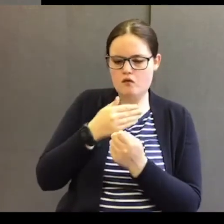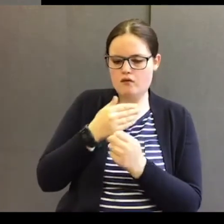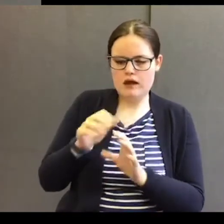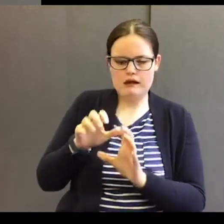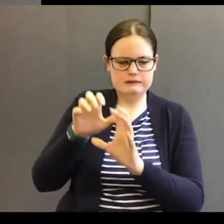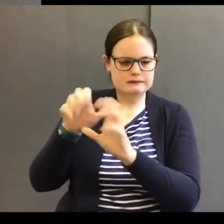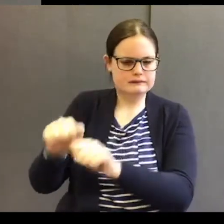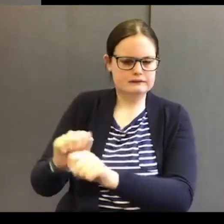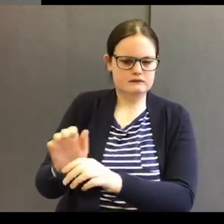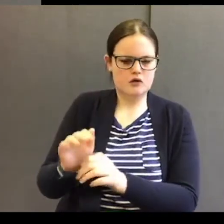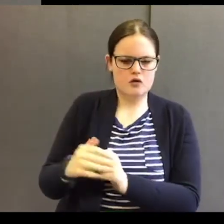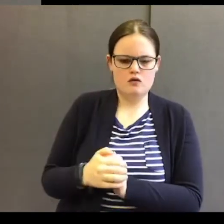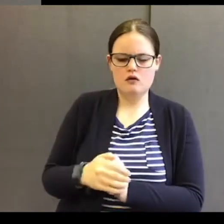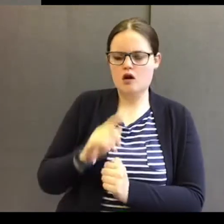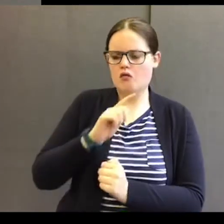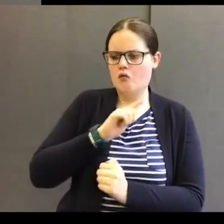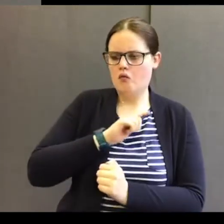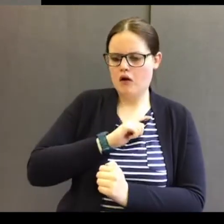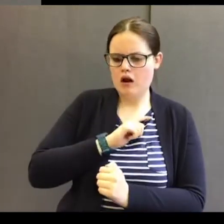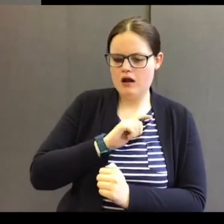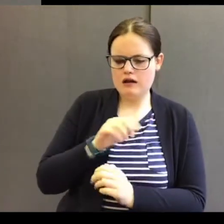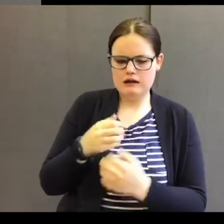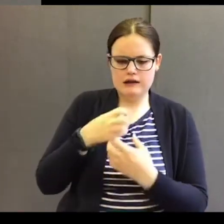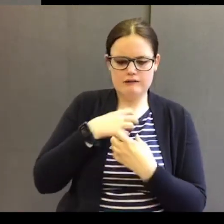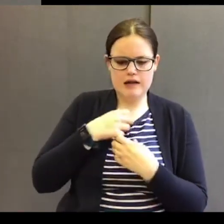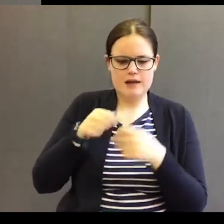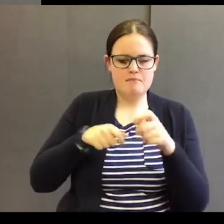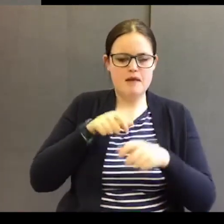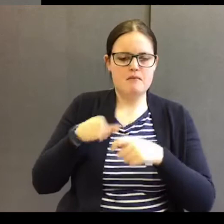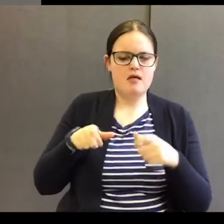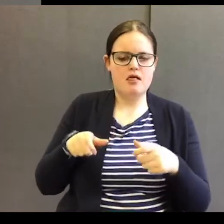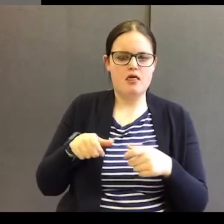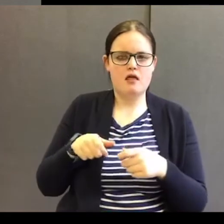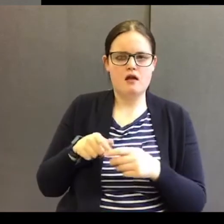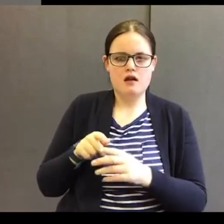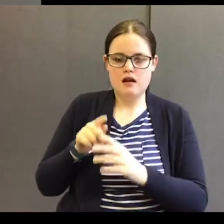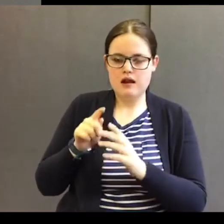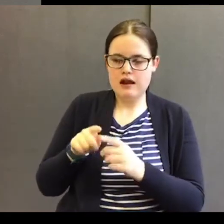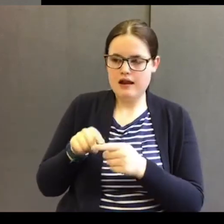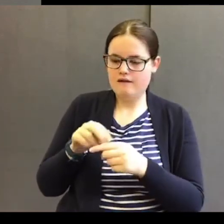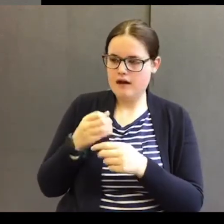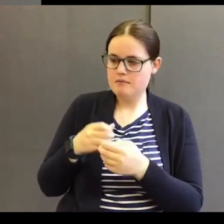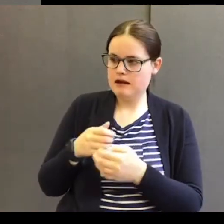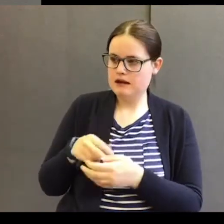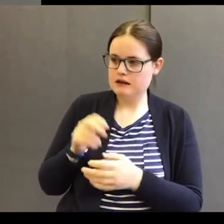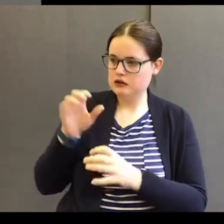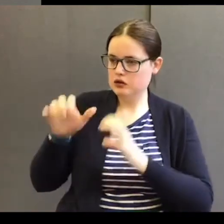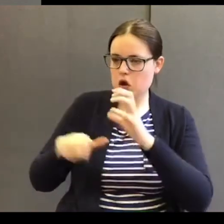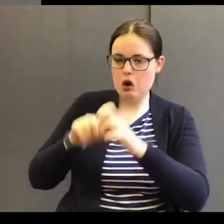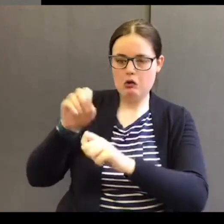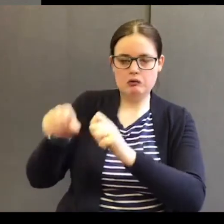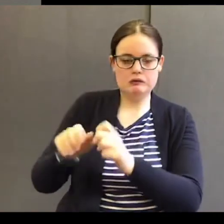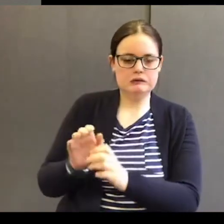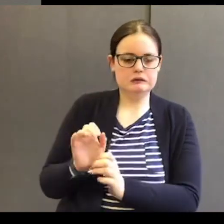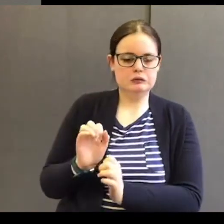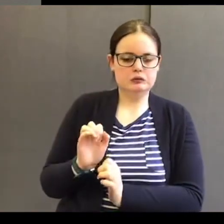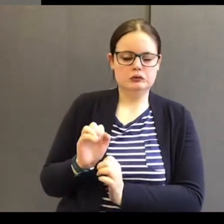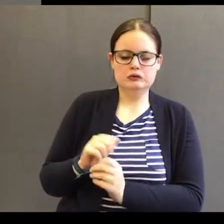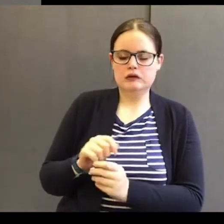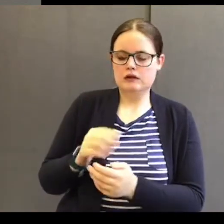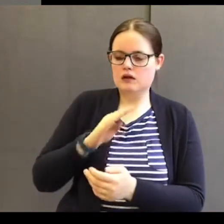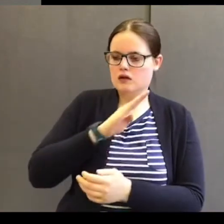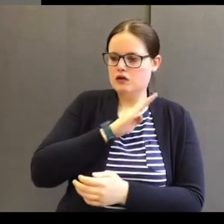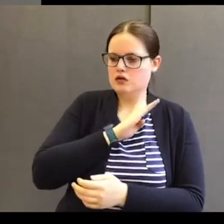and brought them without violence, for they feared the people, lest they should have been